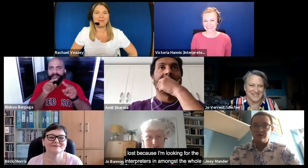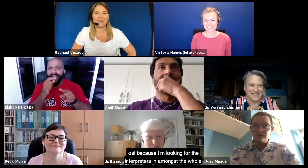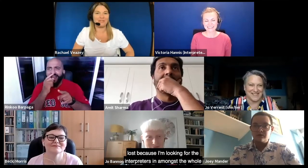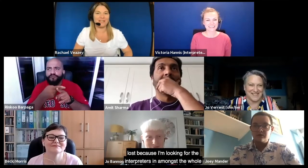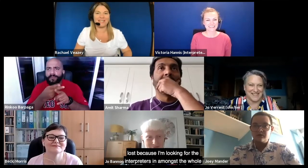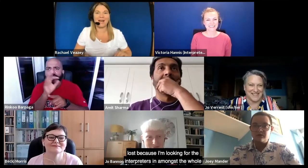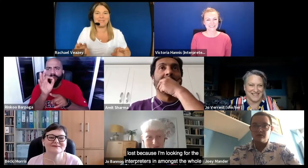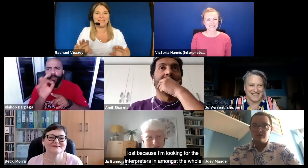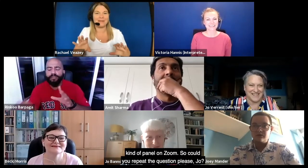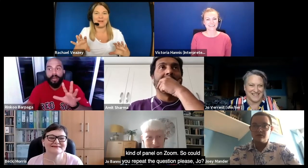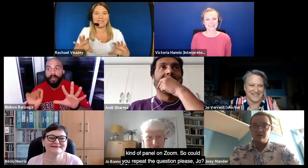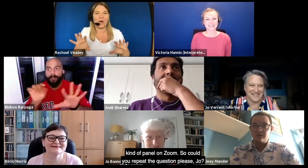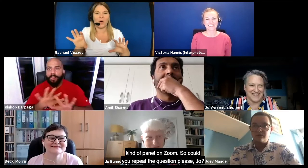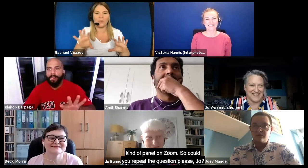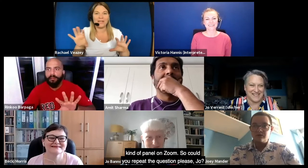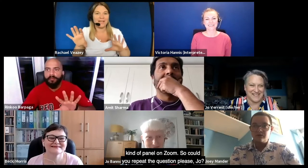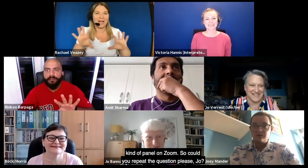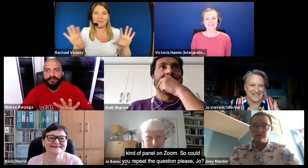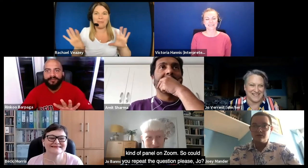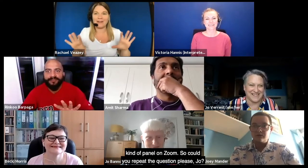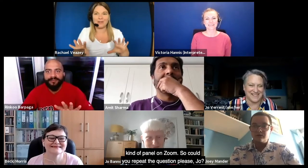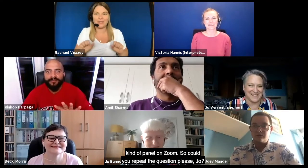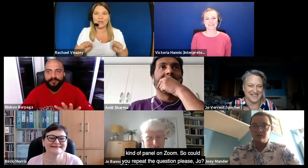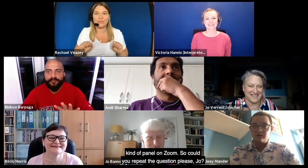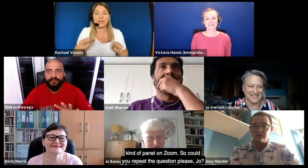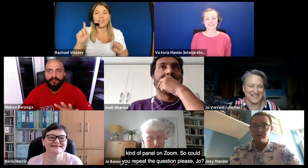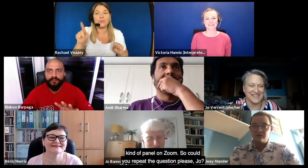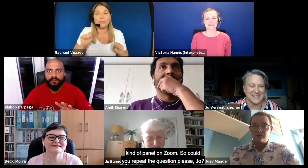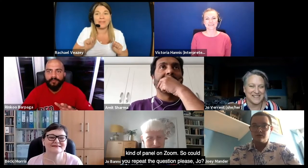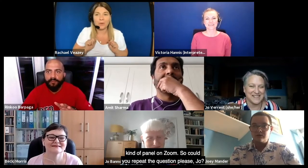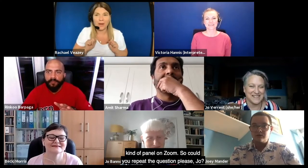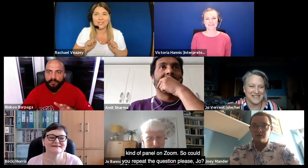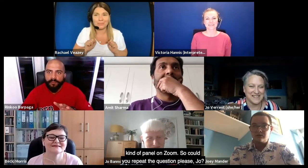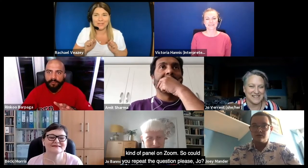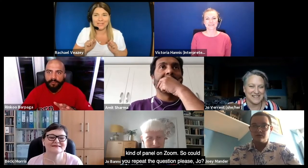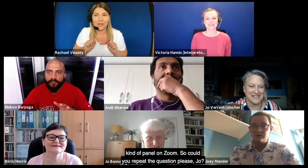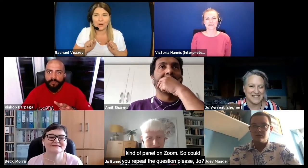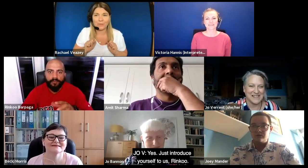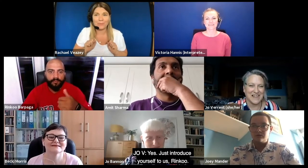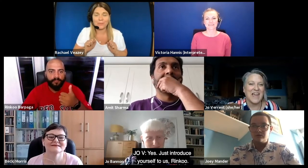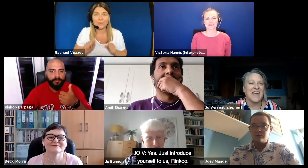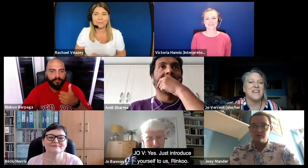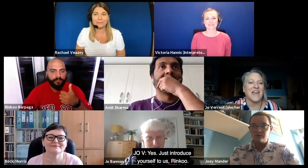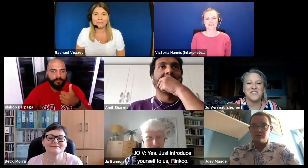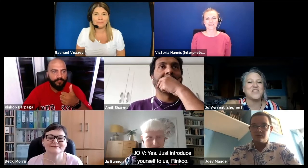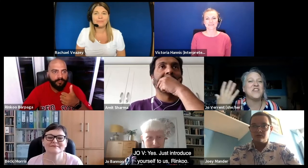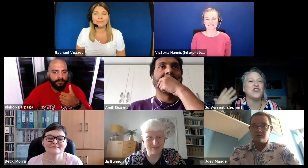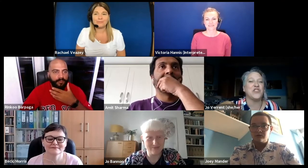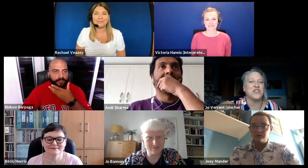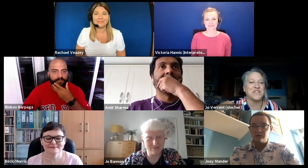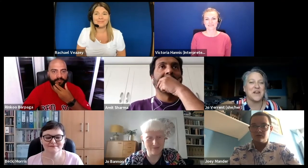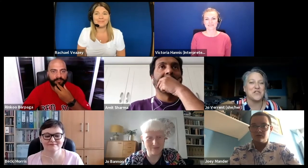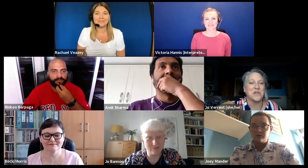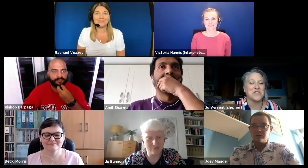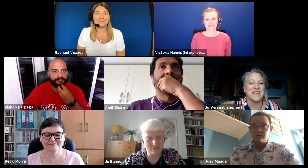I'm looking for the interpreters and amongst the whole kind of panel on Zoom. So could you repeat the question, please, Jo? Yes, just